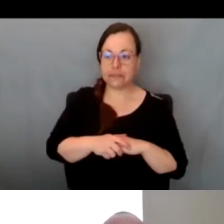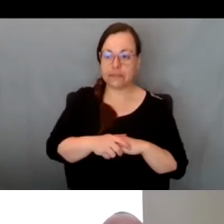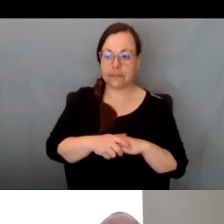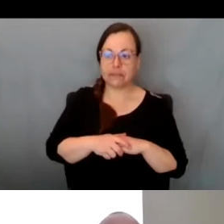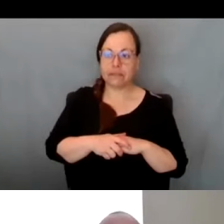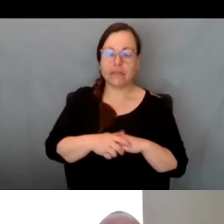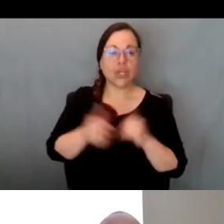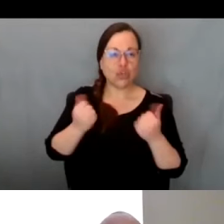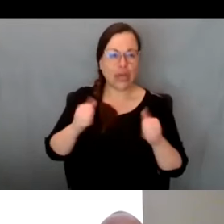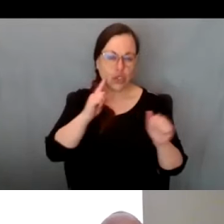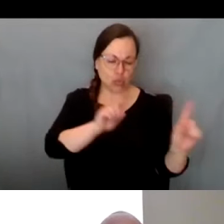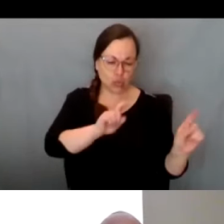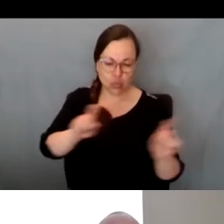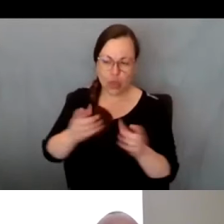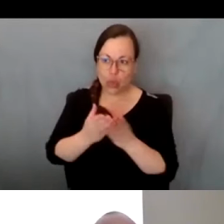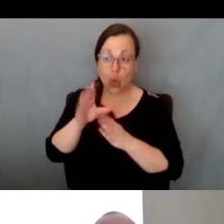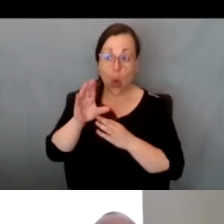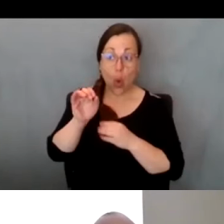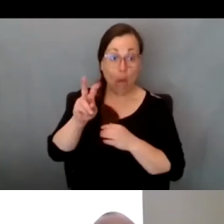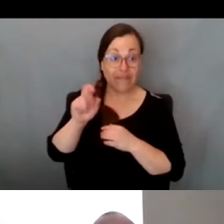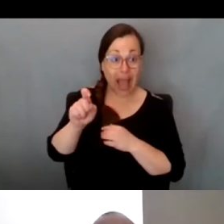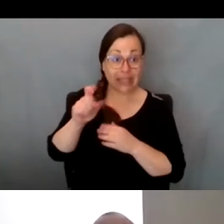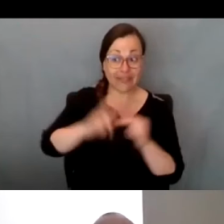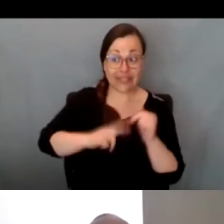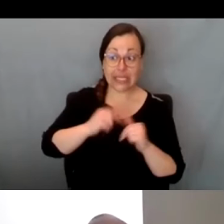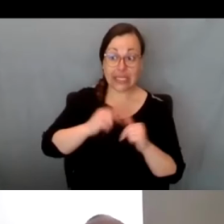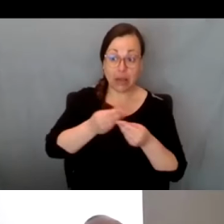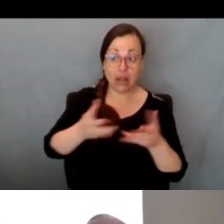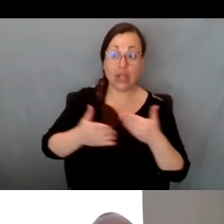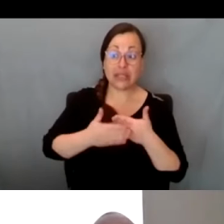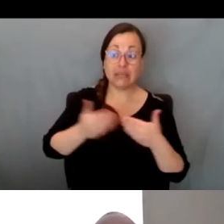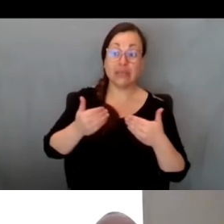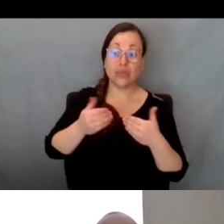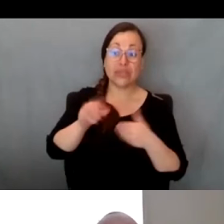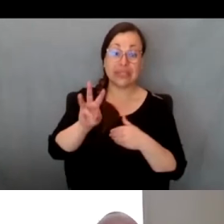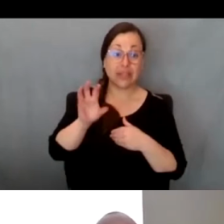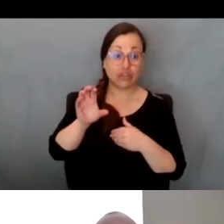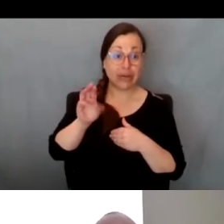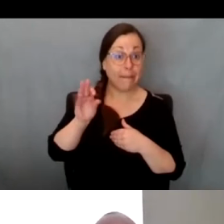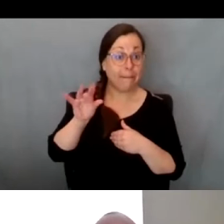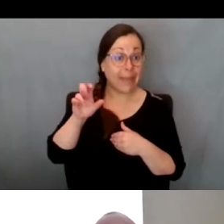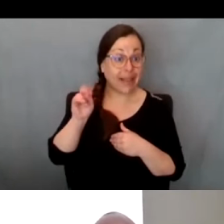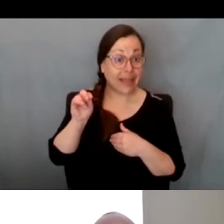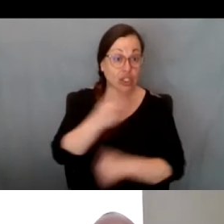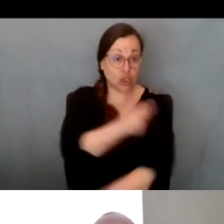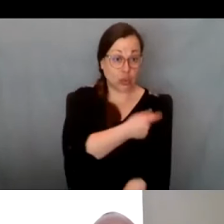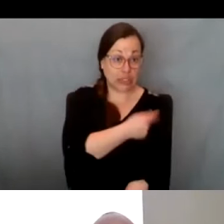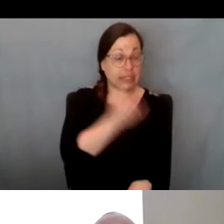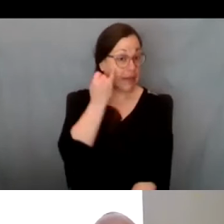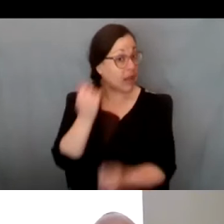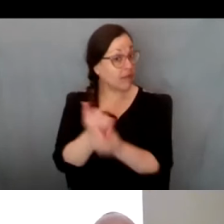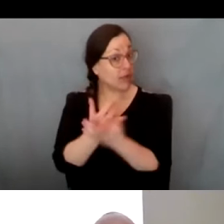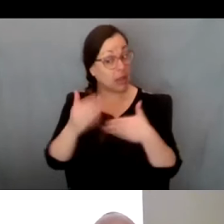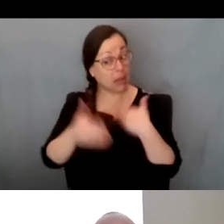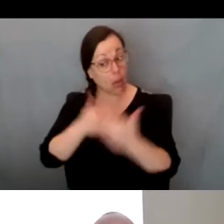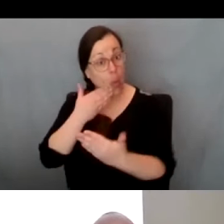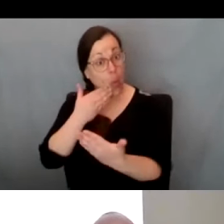facility close to 600 million doses, if everything goes well, up to the end